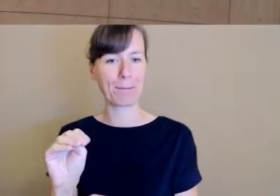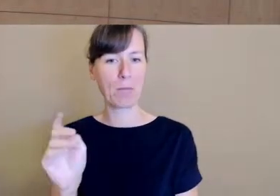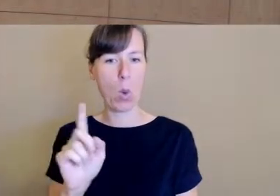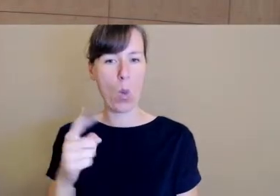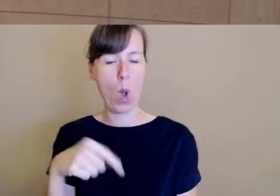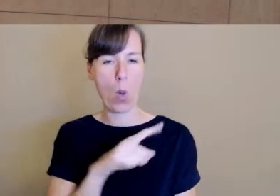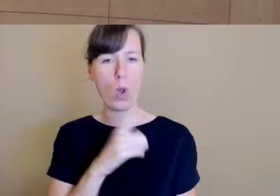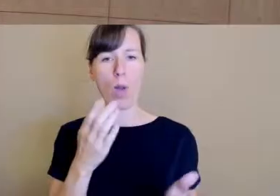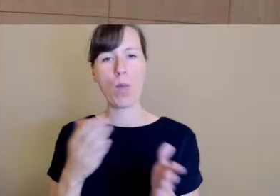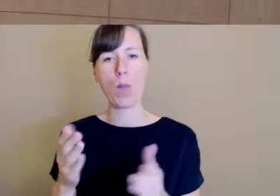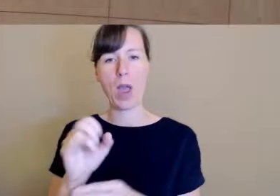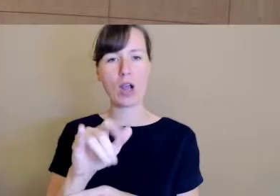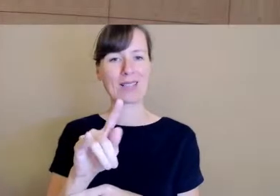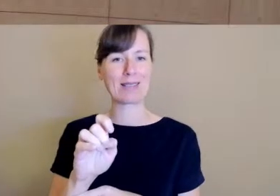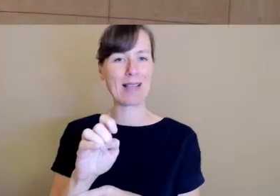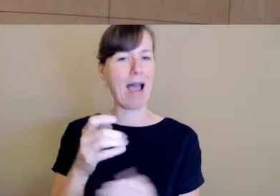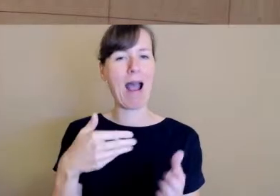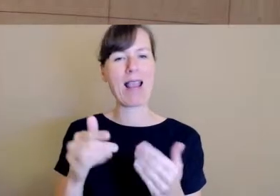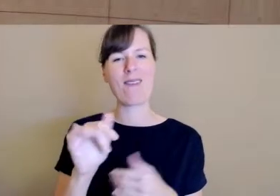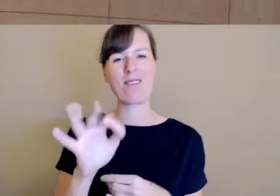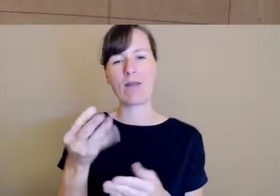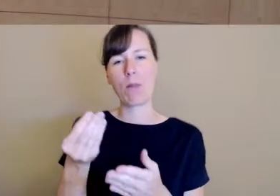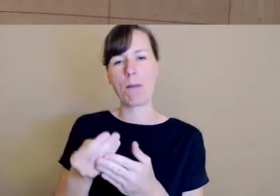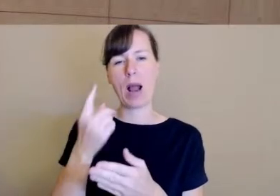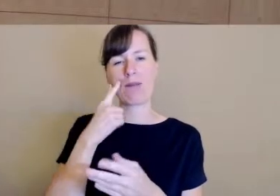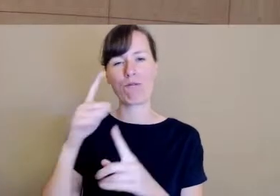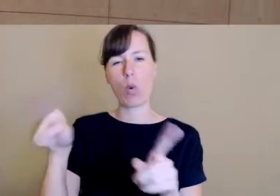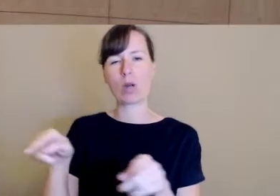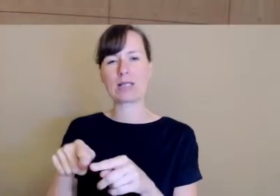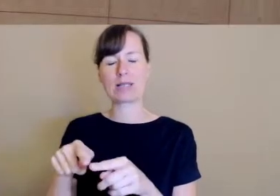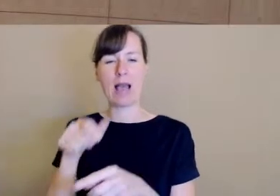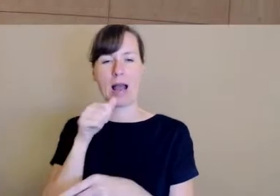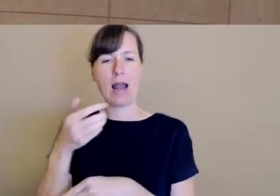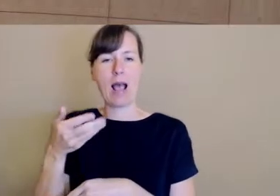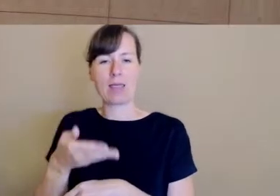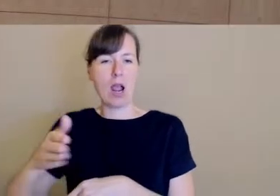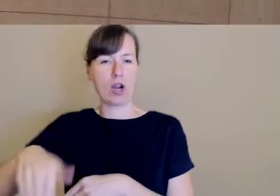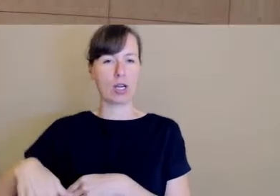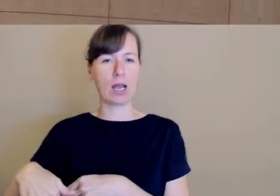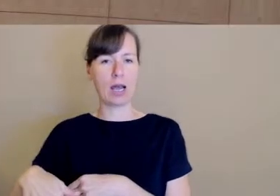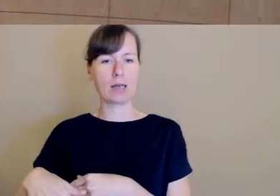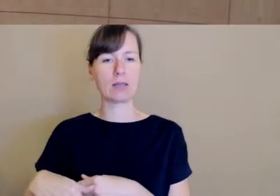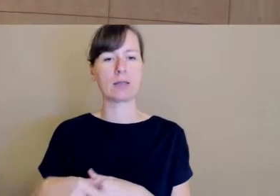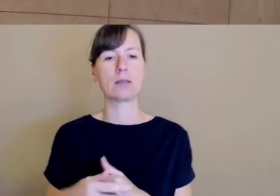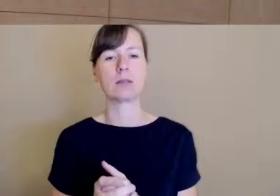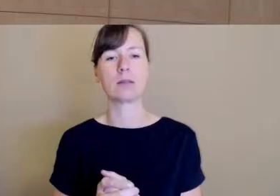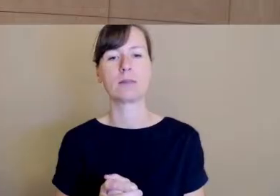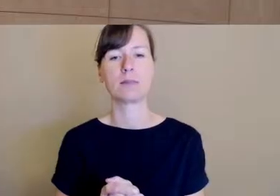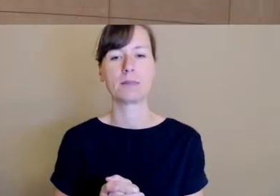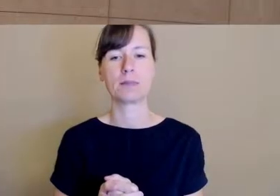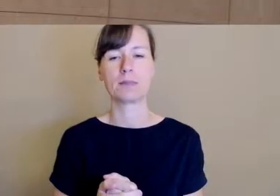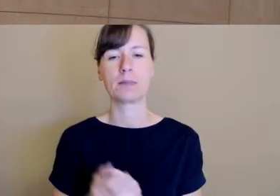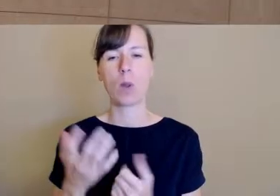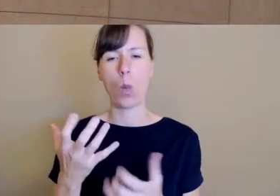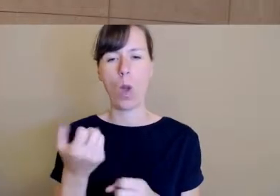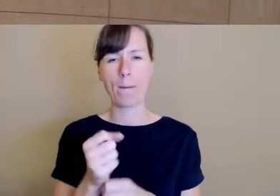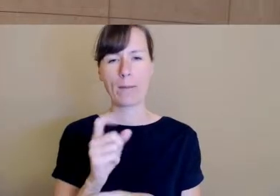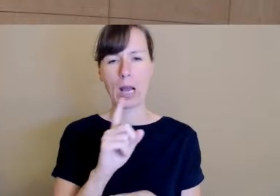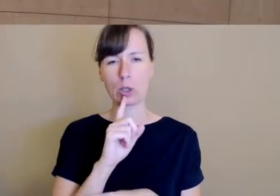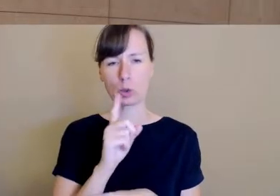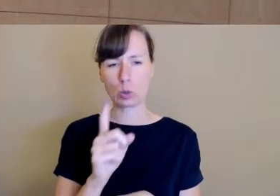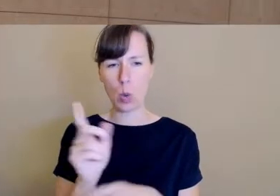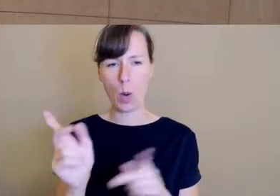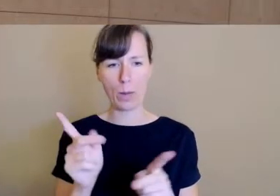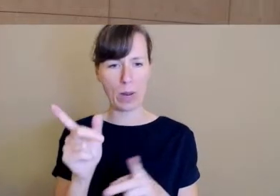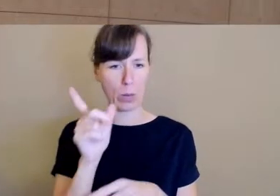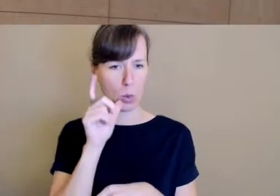for putting in a sign now. But I also want to make sure that people who know those particulars better